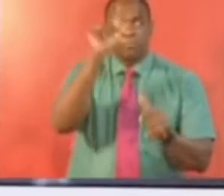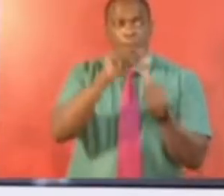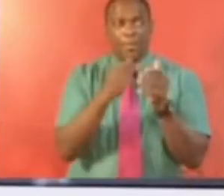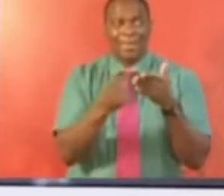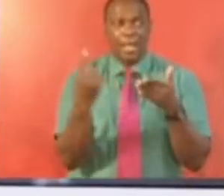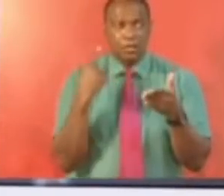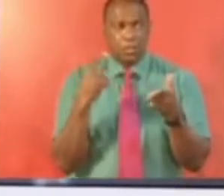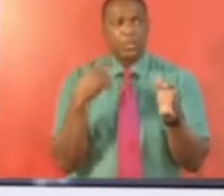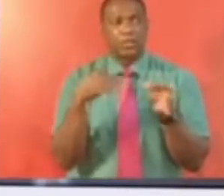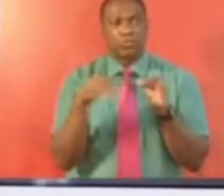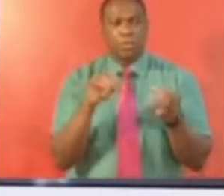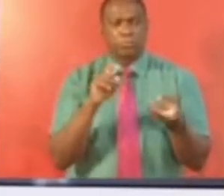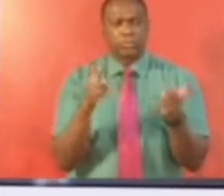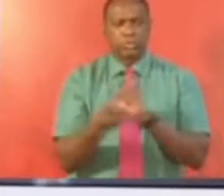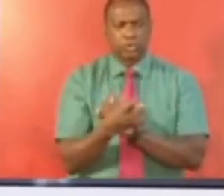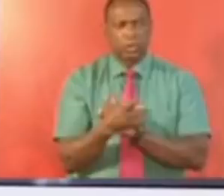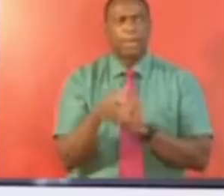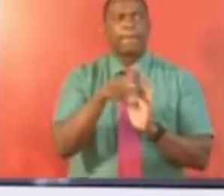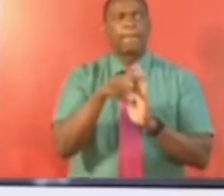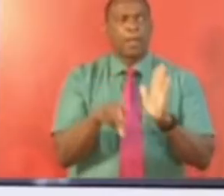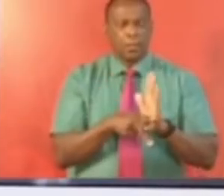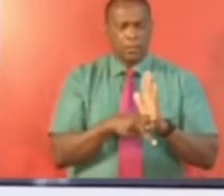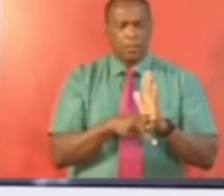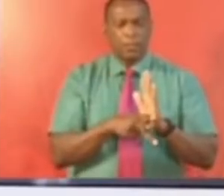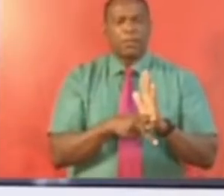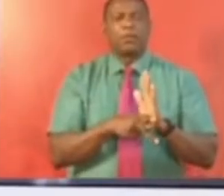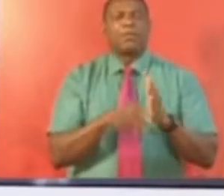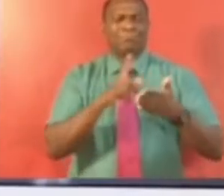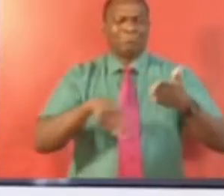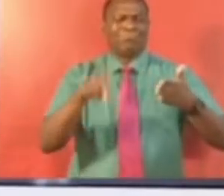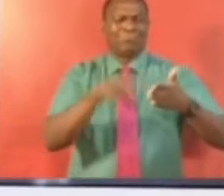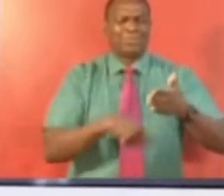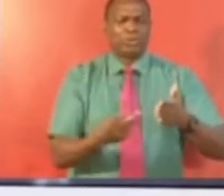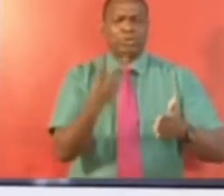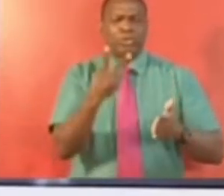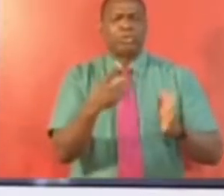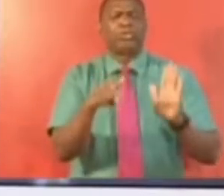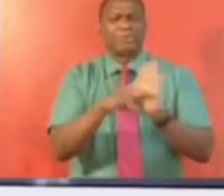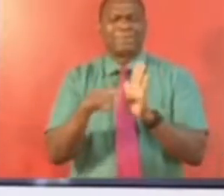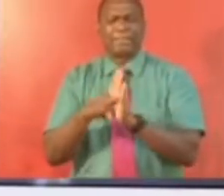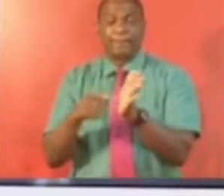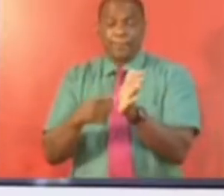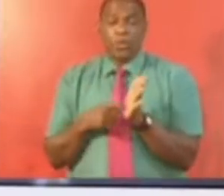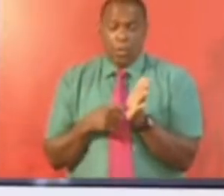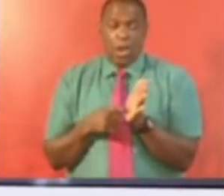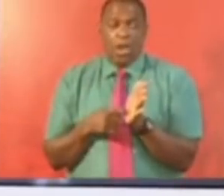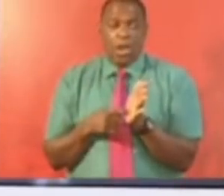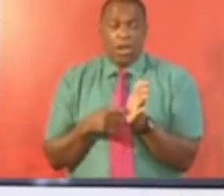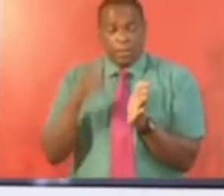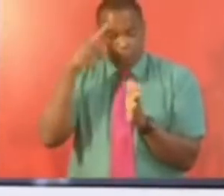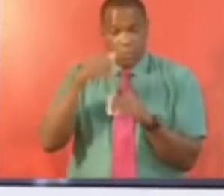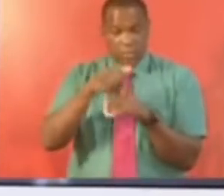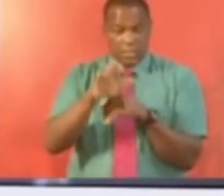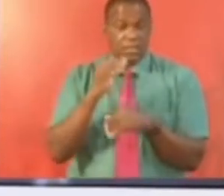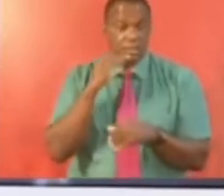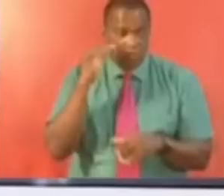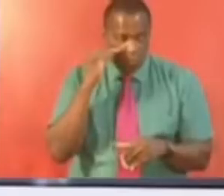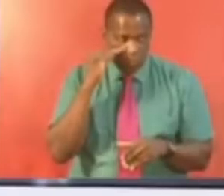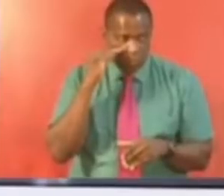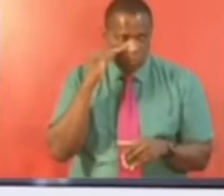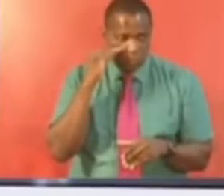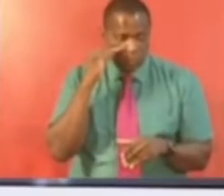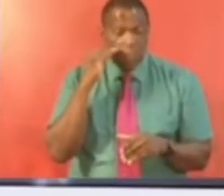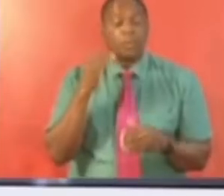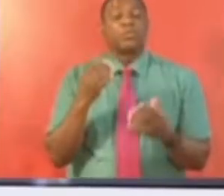there was a change in the policy where we took away the 2 negatives in terms of discharge criteria. So the discharge criteria, just to reiterate what